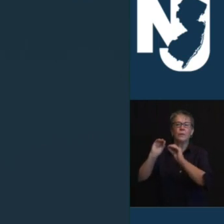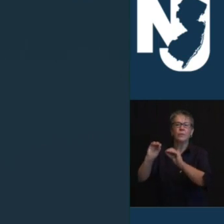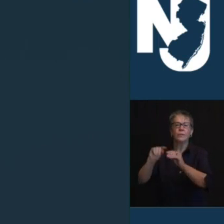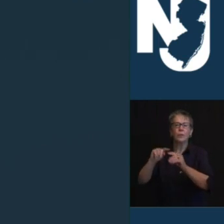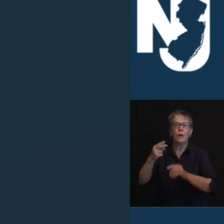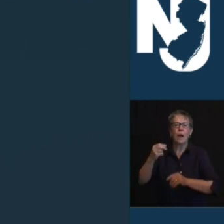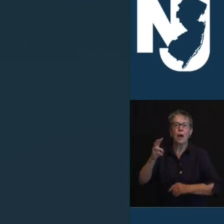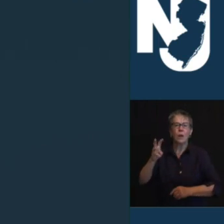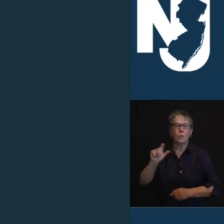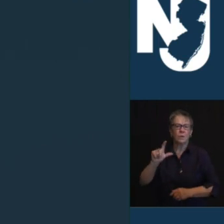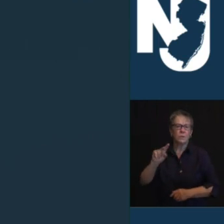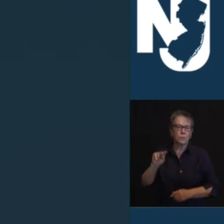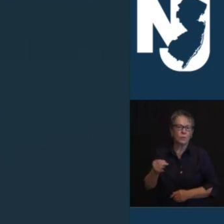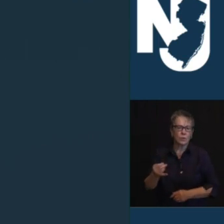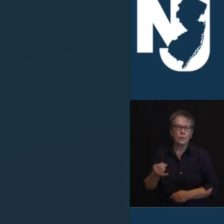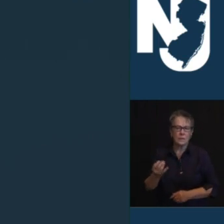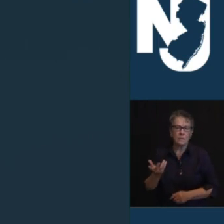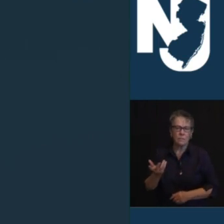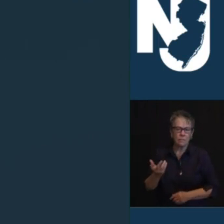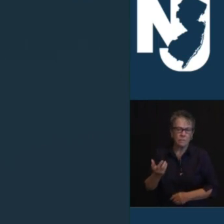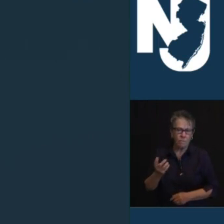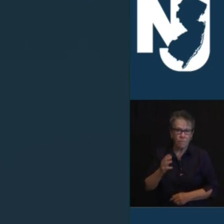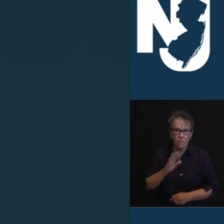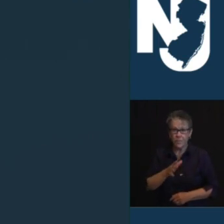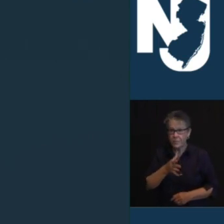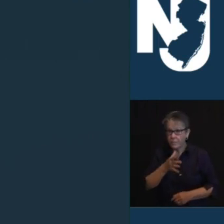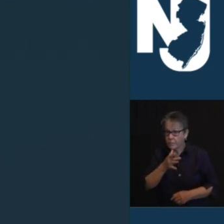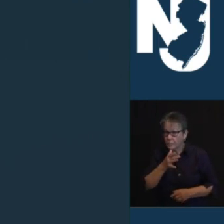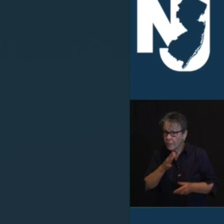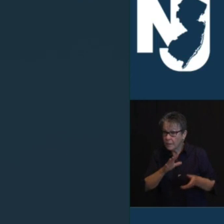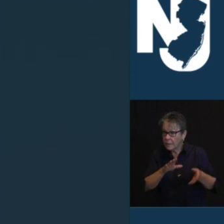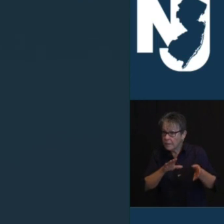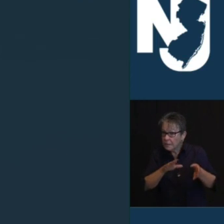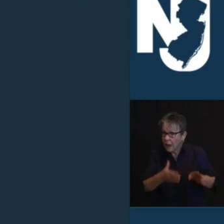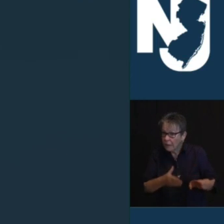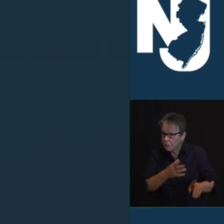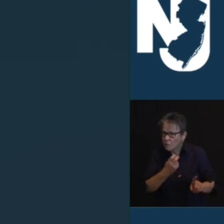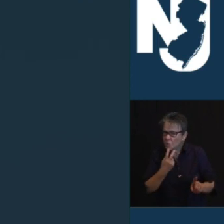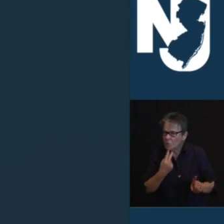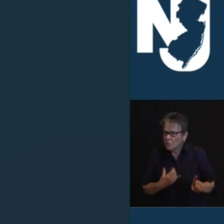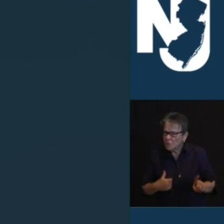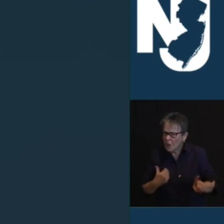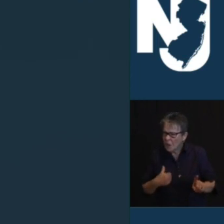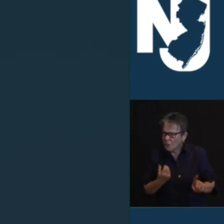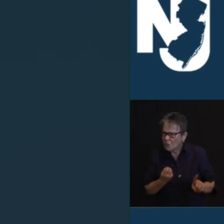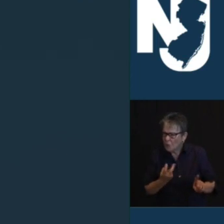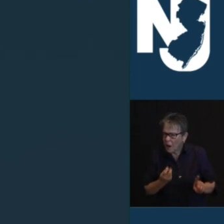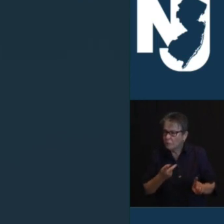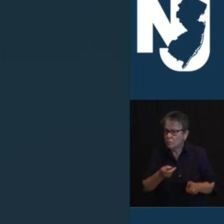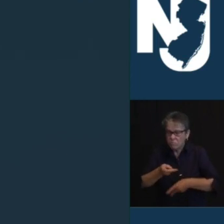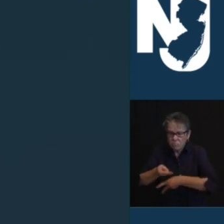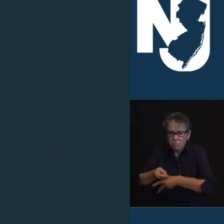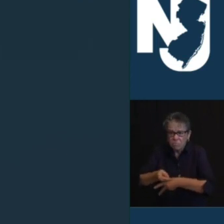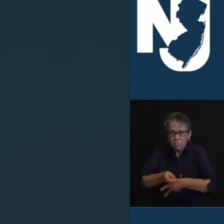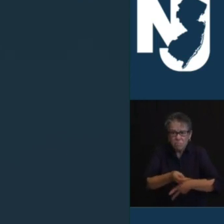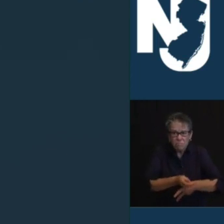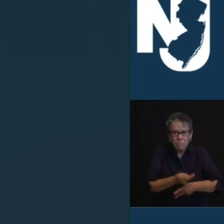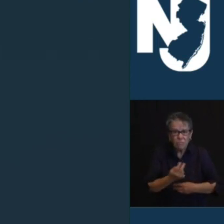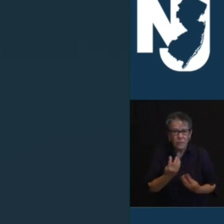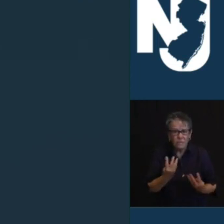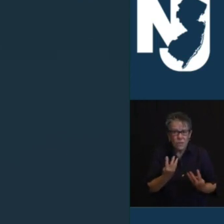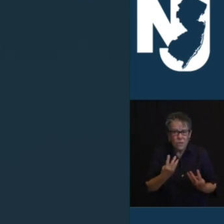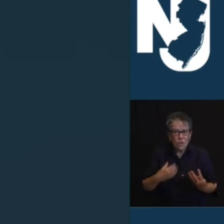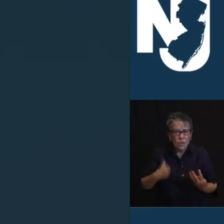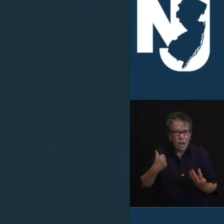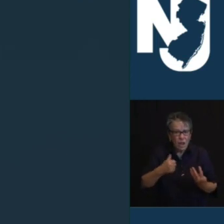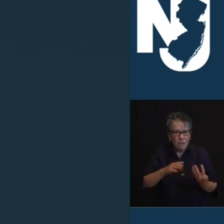had early setbacks, losing her mother at the age of 12 and becoming the de facto lady of the house for her 4 siblings while her father worked,